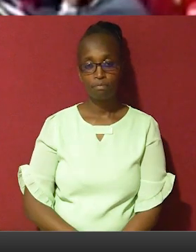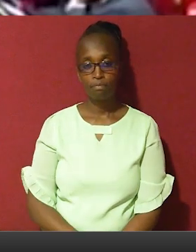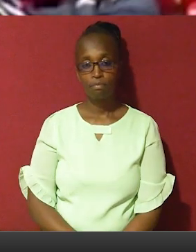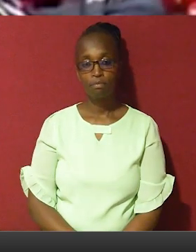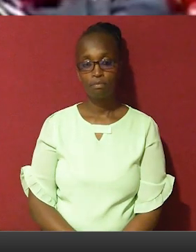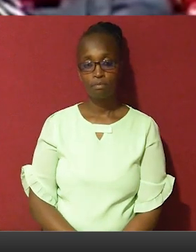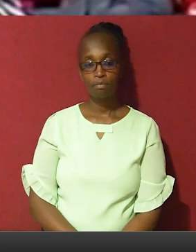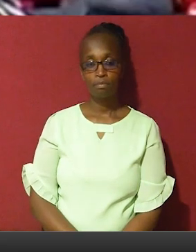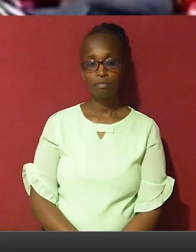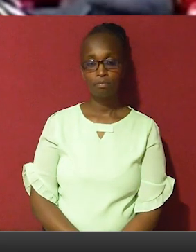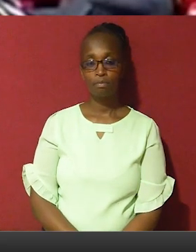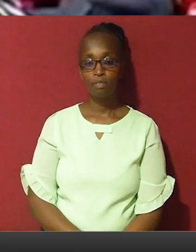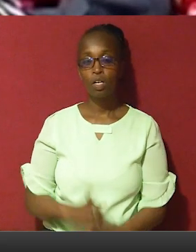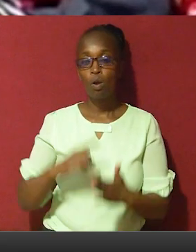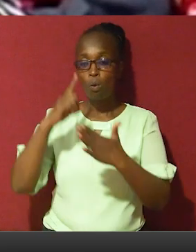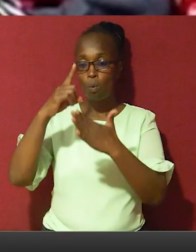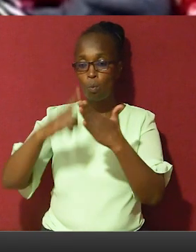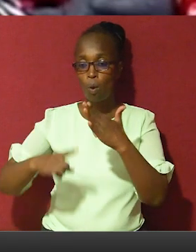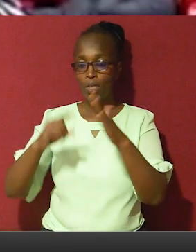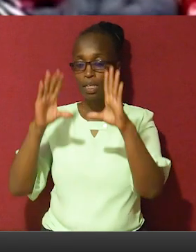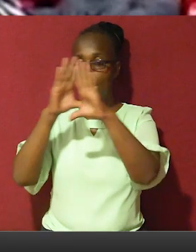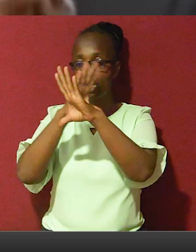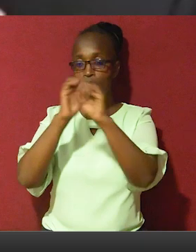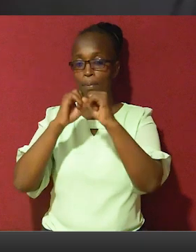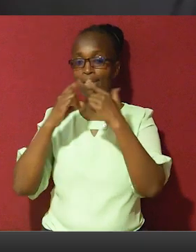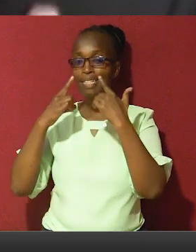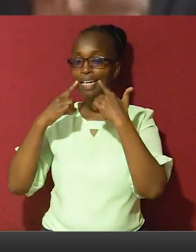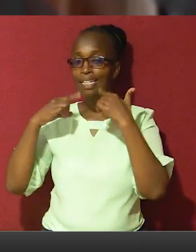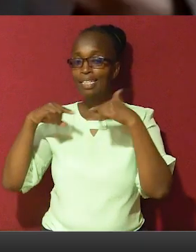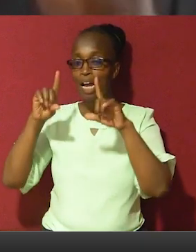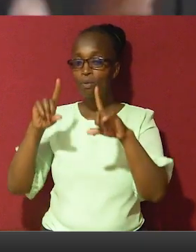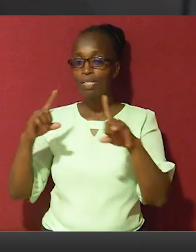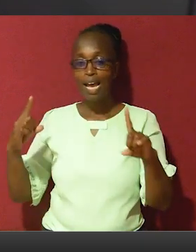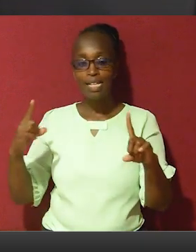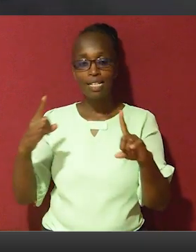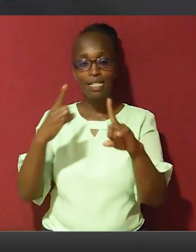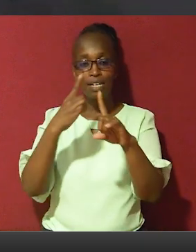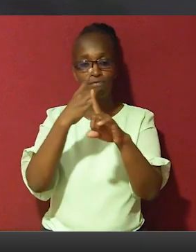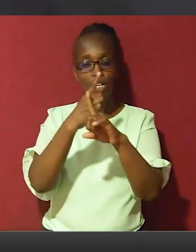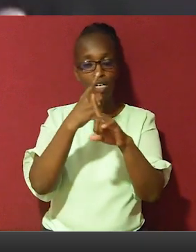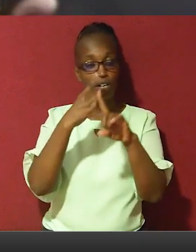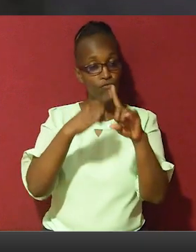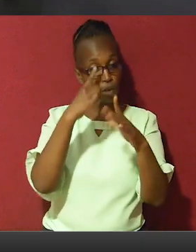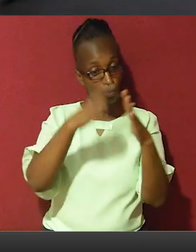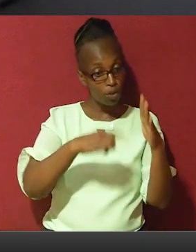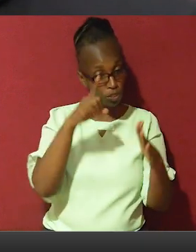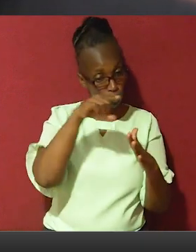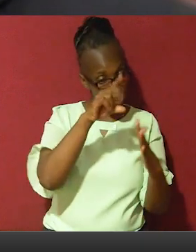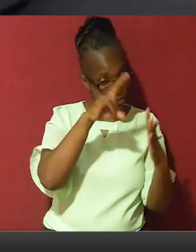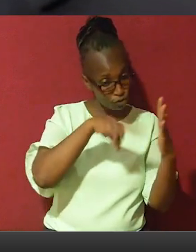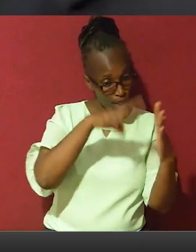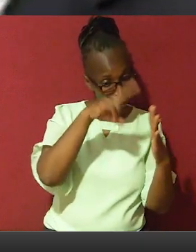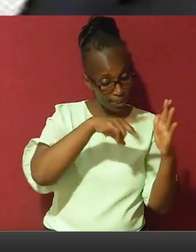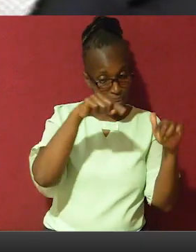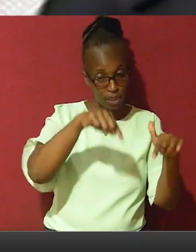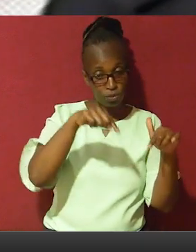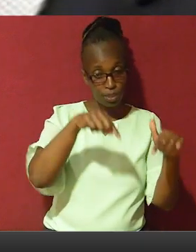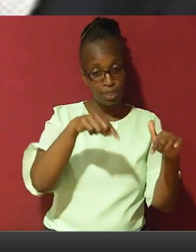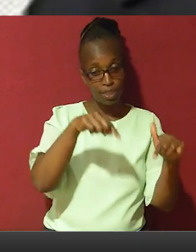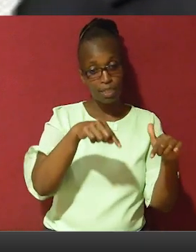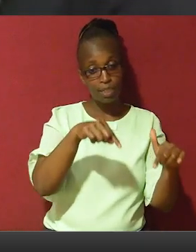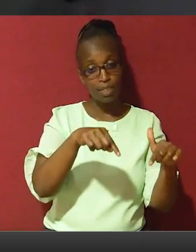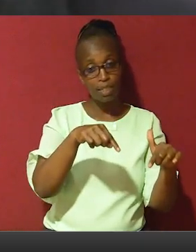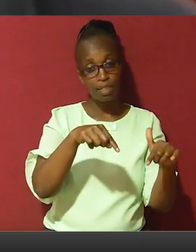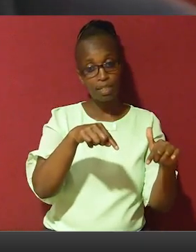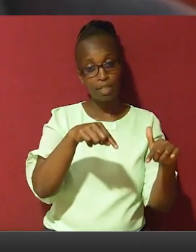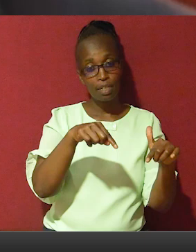Order, honorable members, order. What the president announced is definitely different from what you